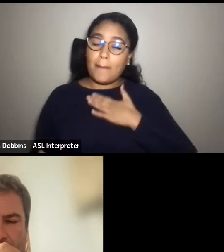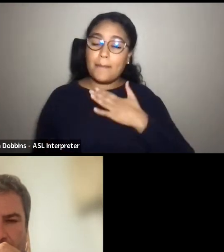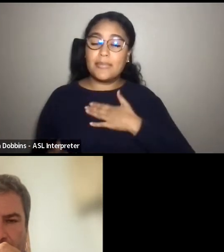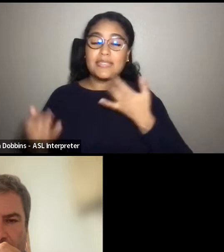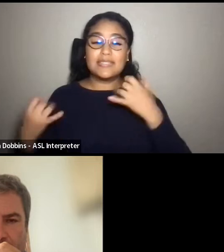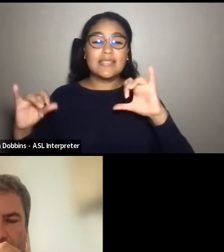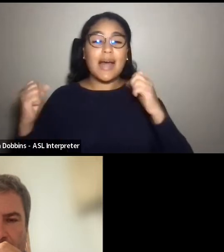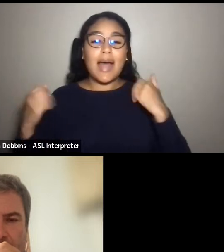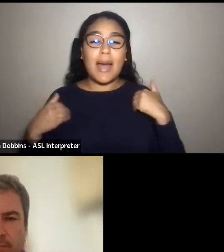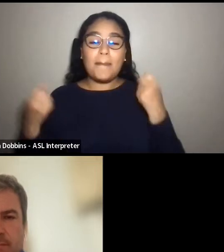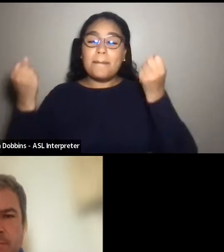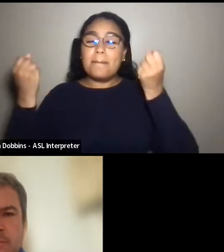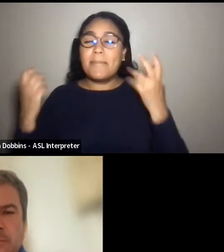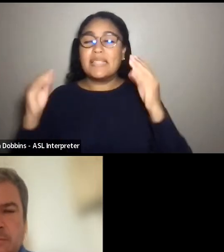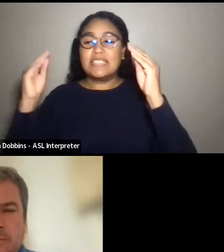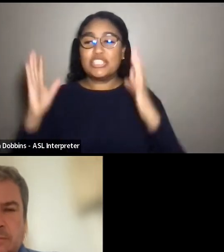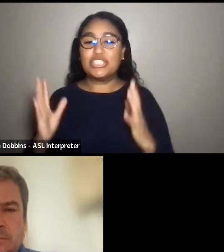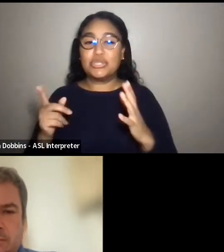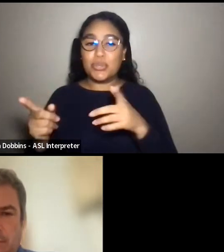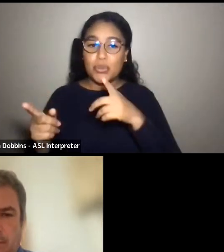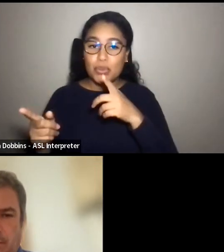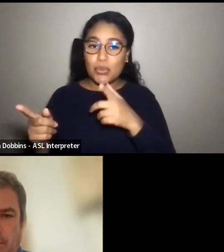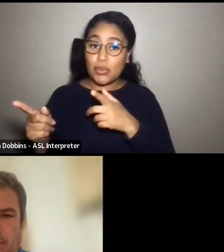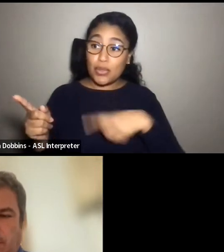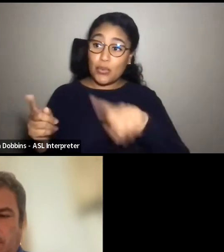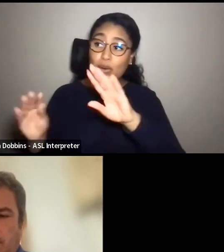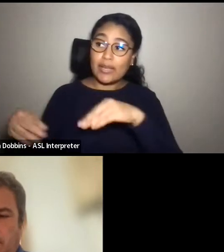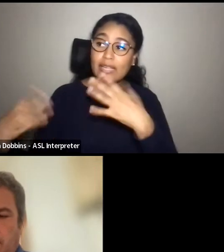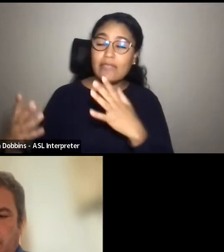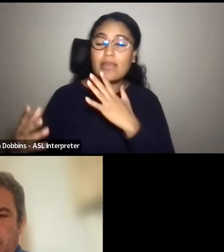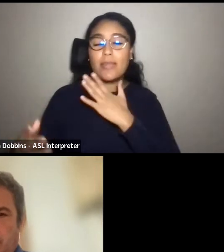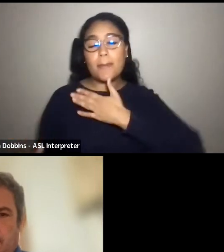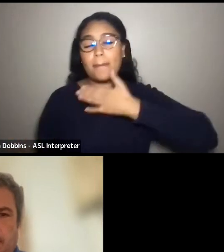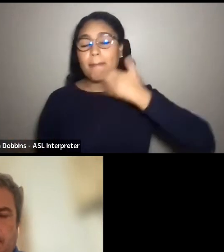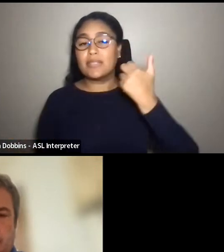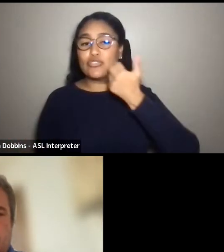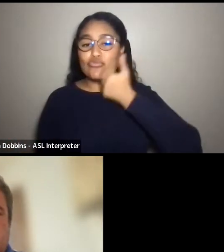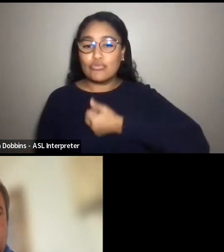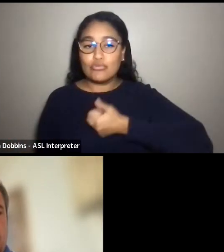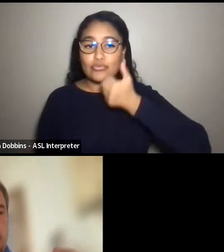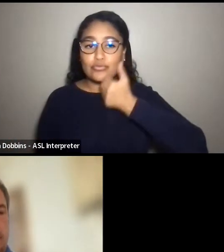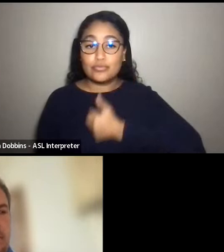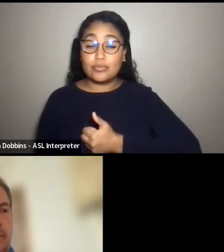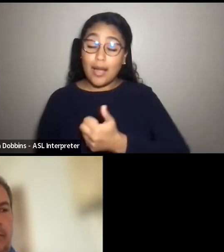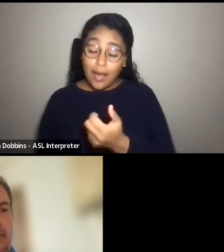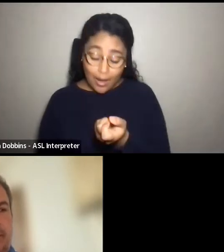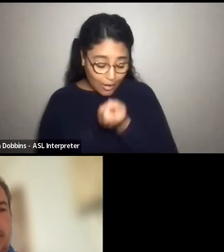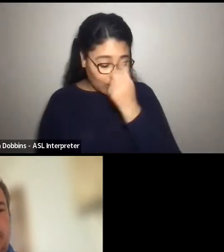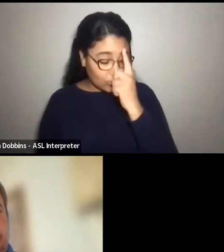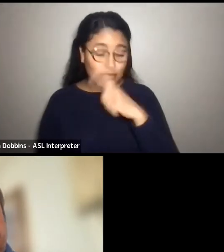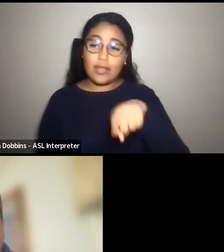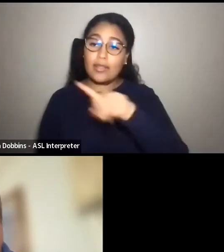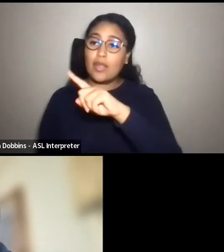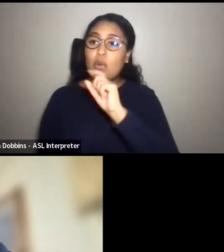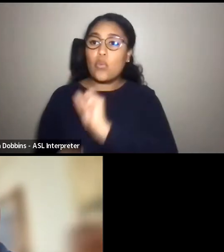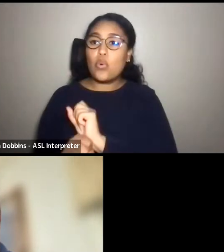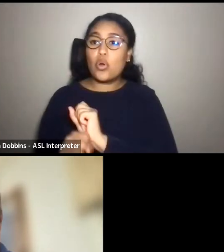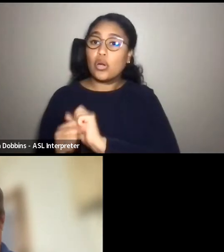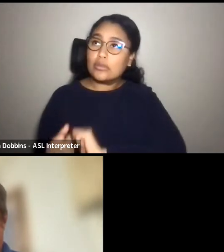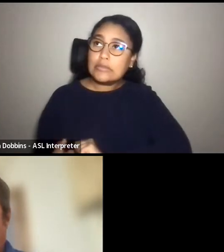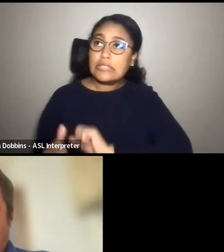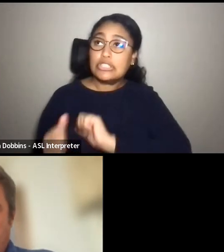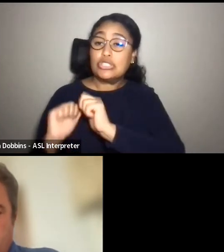still so many teachers like Erica who are giving it their best every day. I know how hard they work in the face of